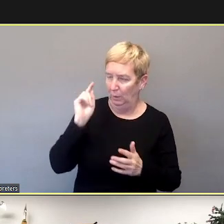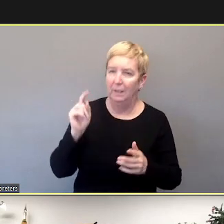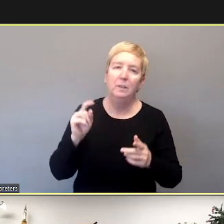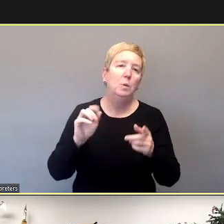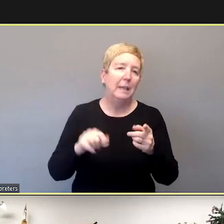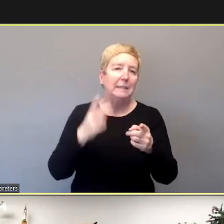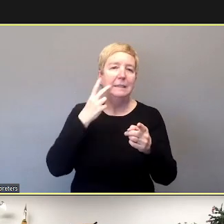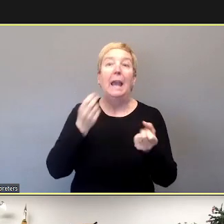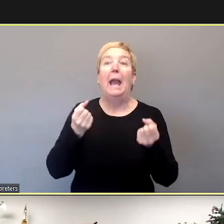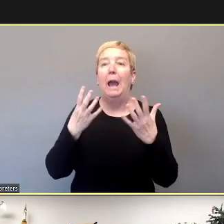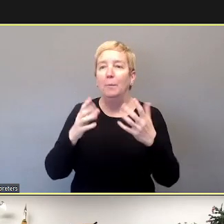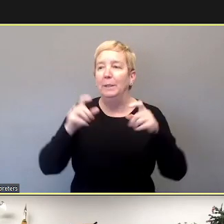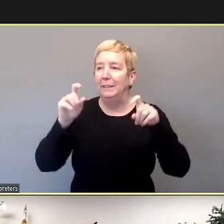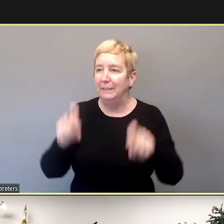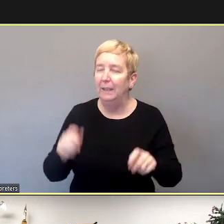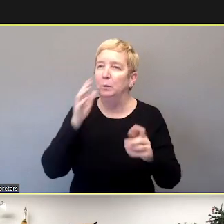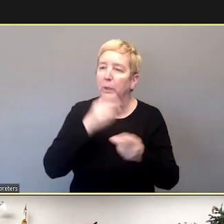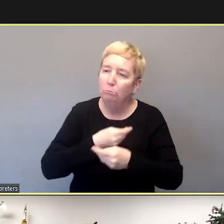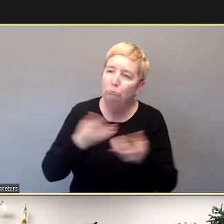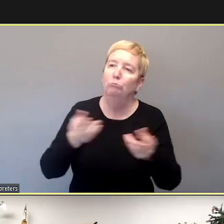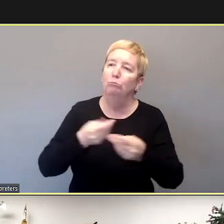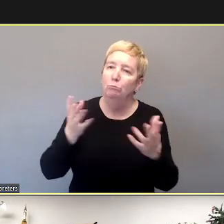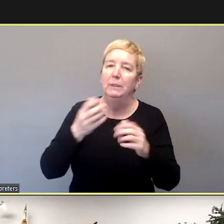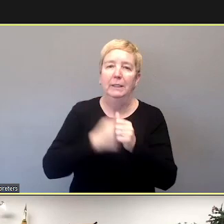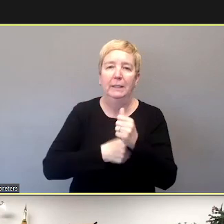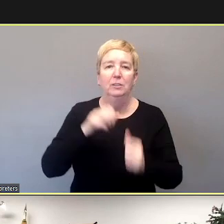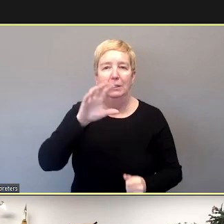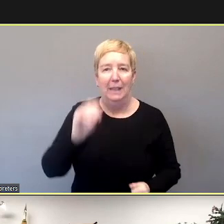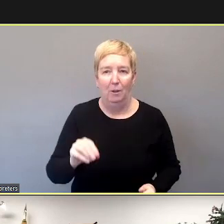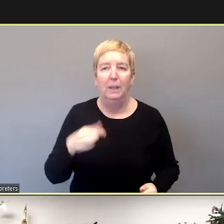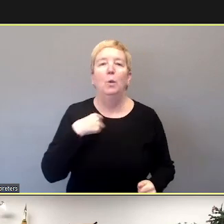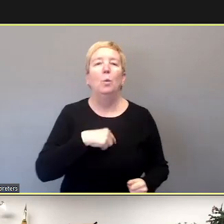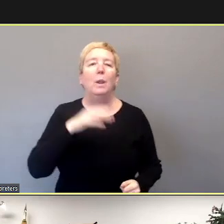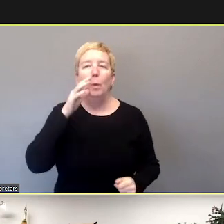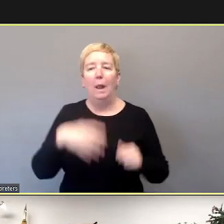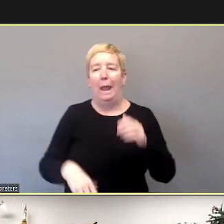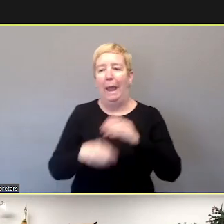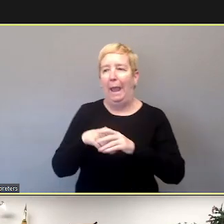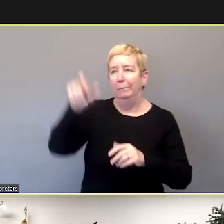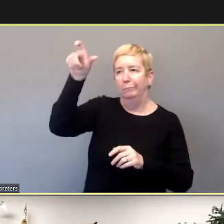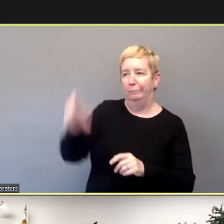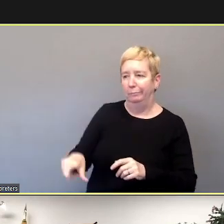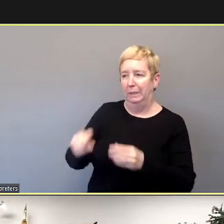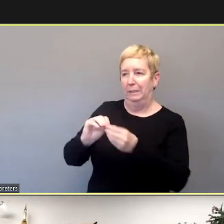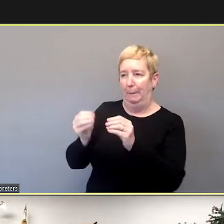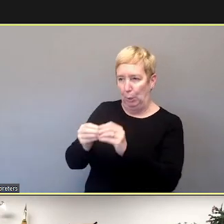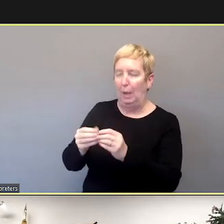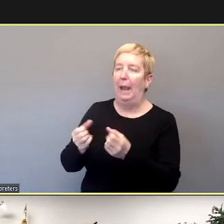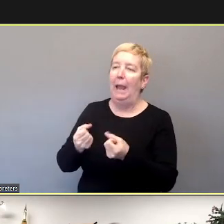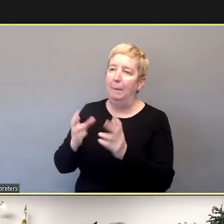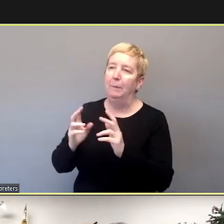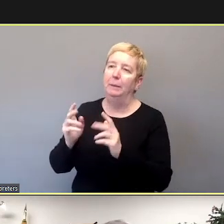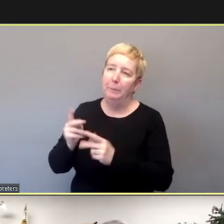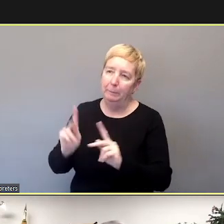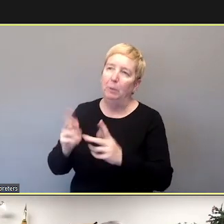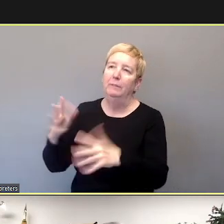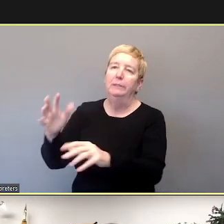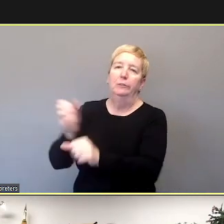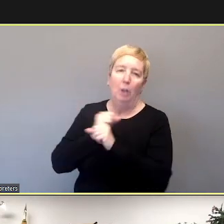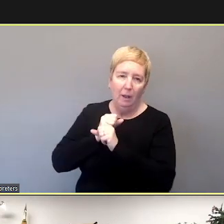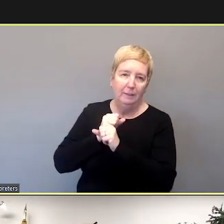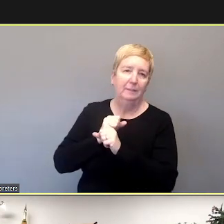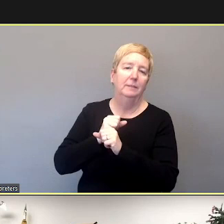your counties. We're going to start having a distribution column to keep track of how many have been distributed to people. We're also now able to